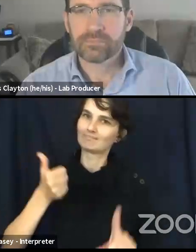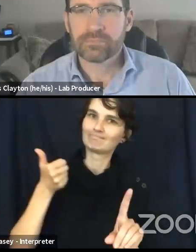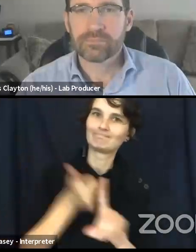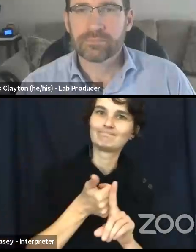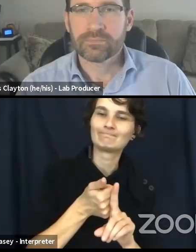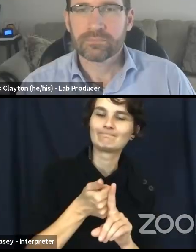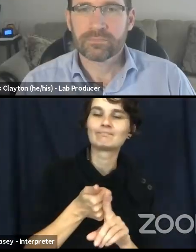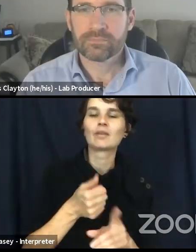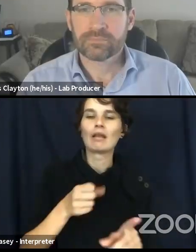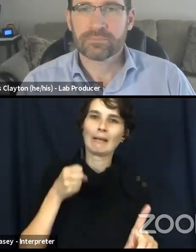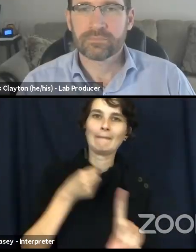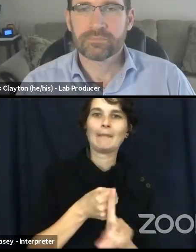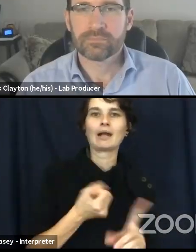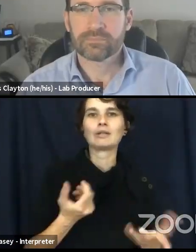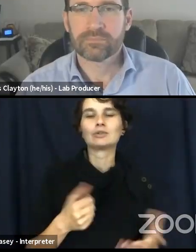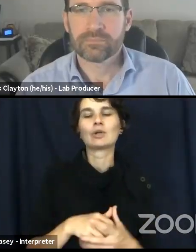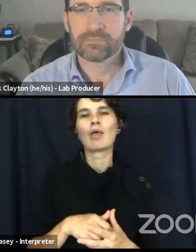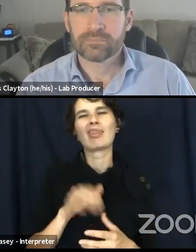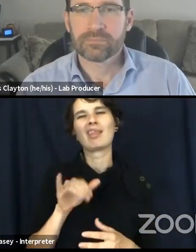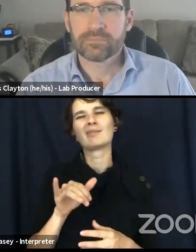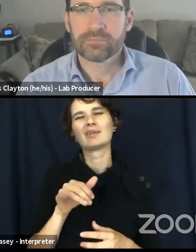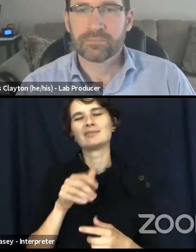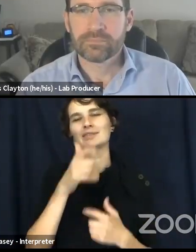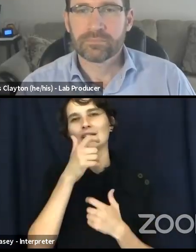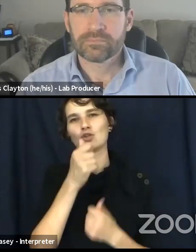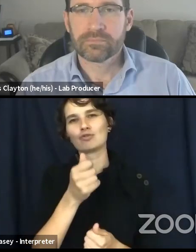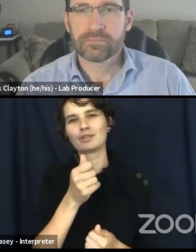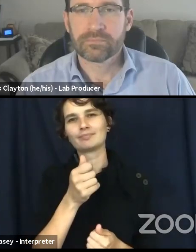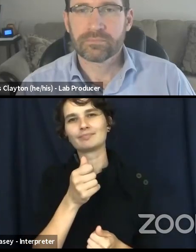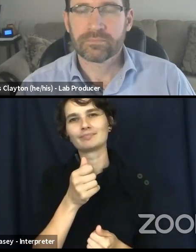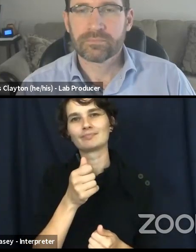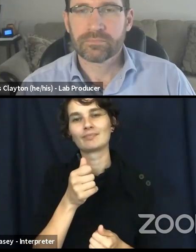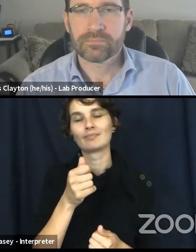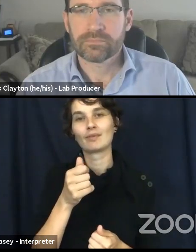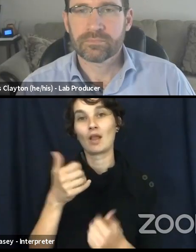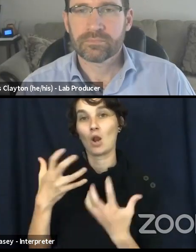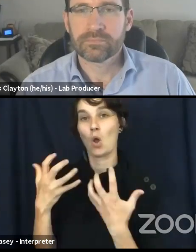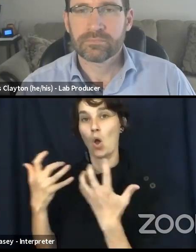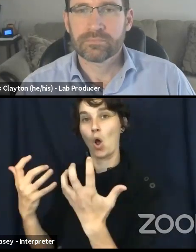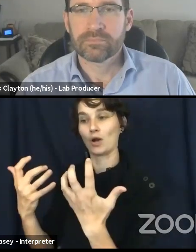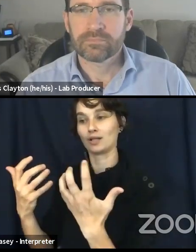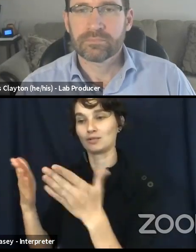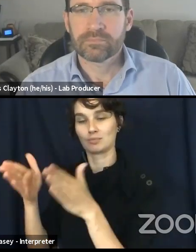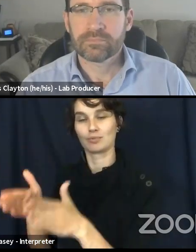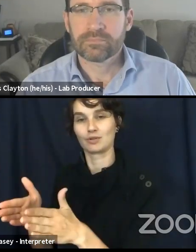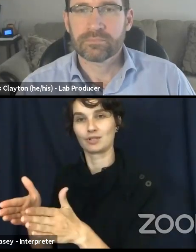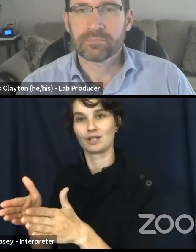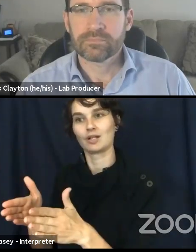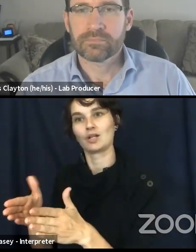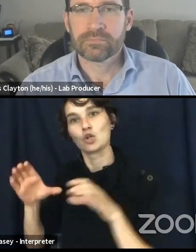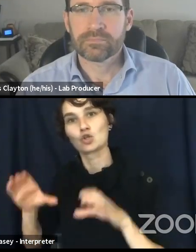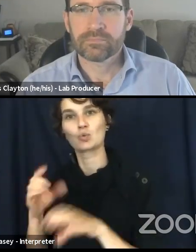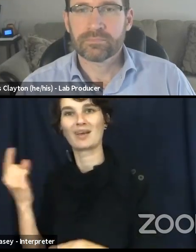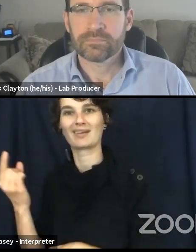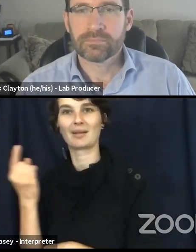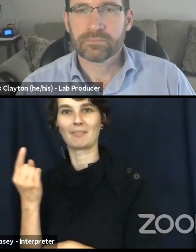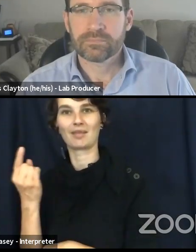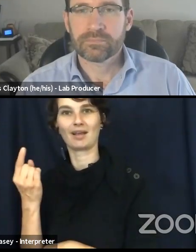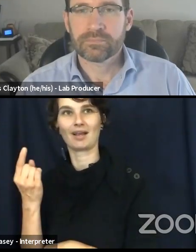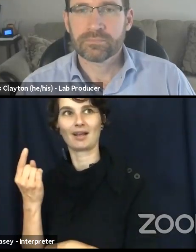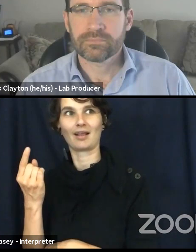been like an interesting way for me to think about liveness, an audience member enacting a gesture that ends up being the thing,